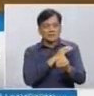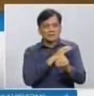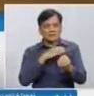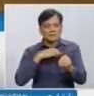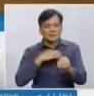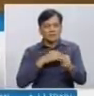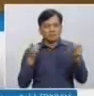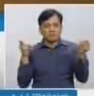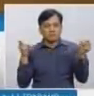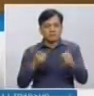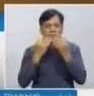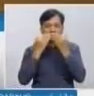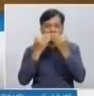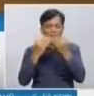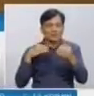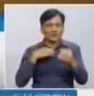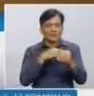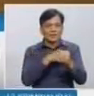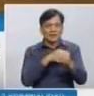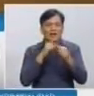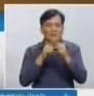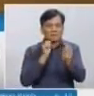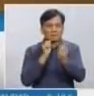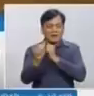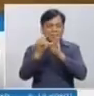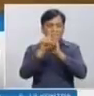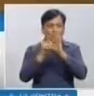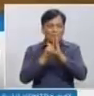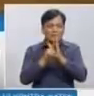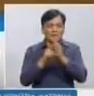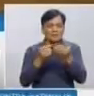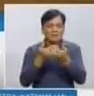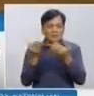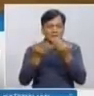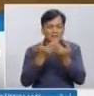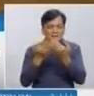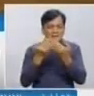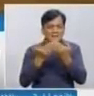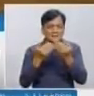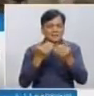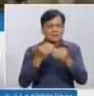for the swift passage of the ease of doing business, which is significant.